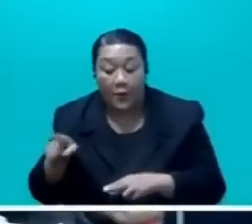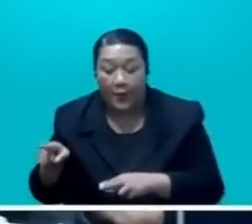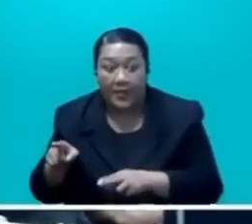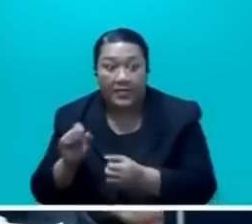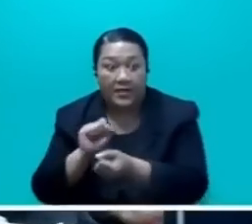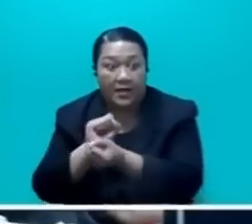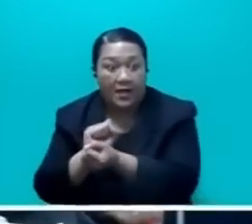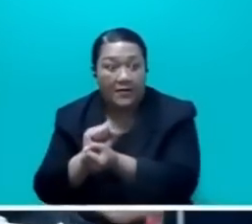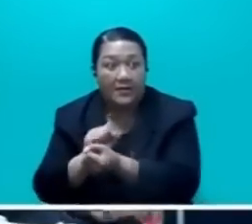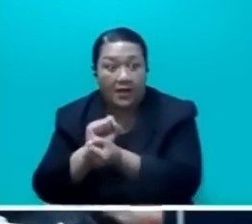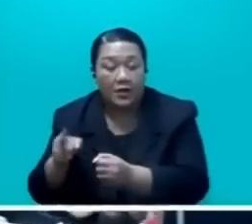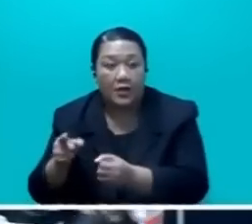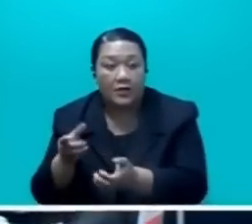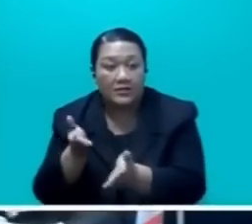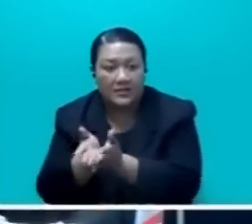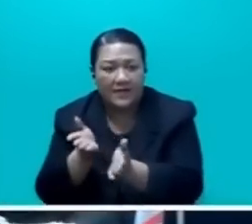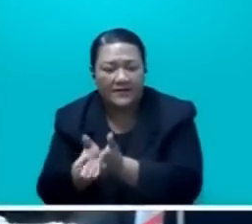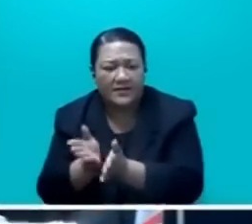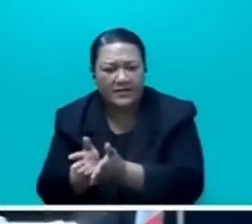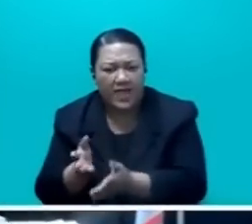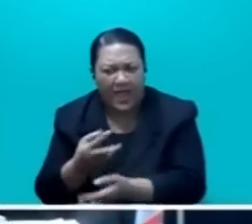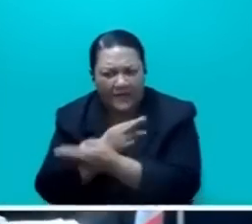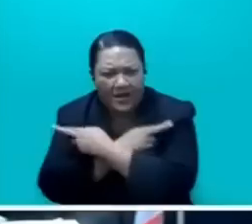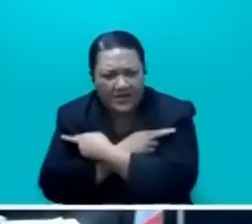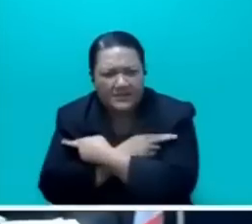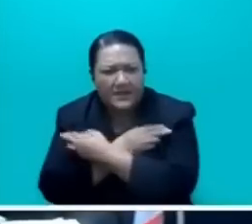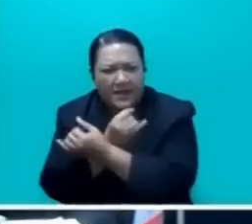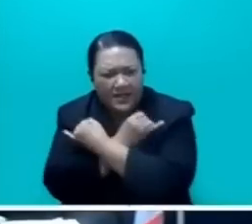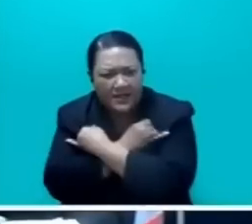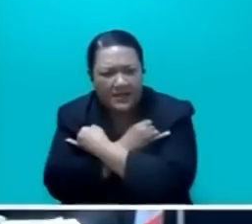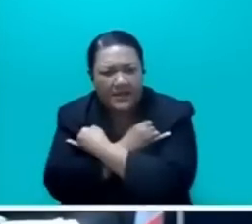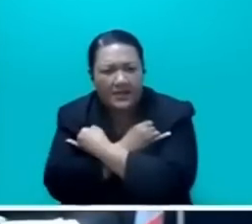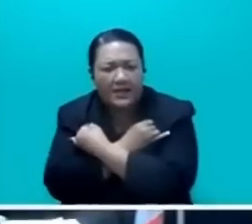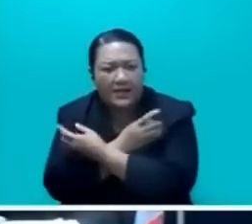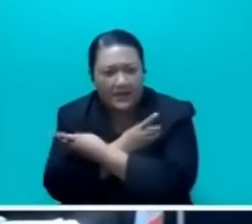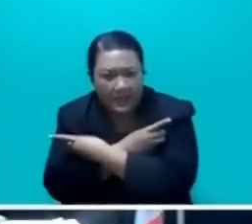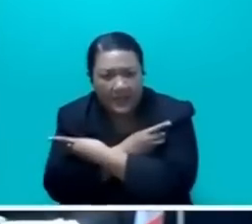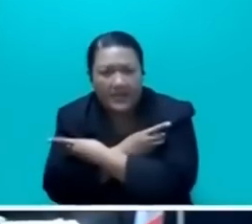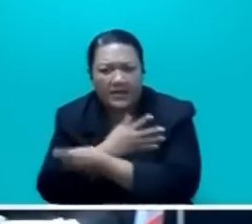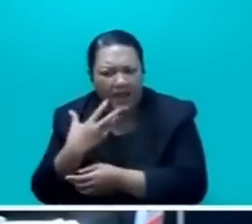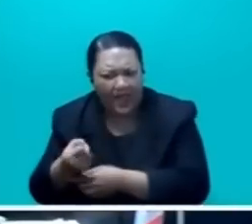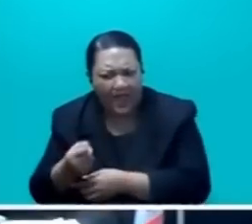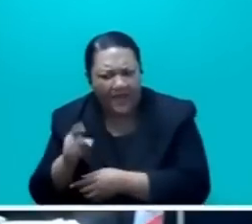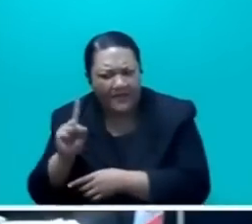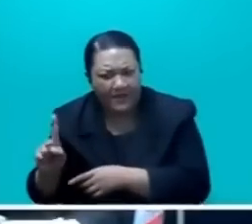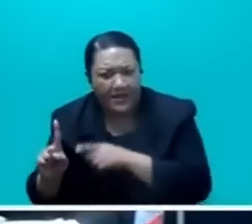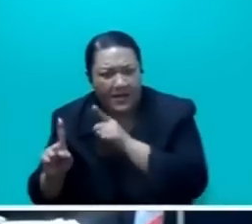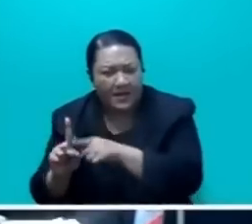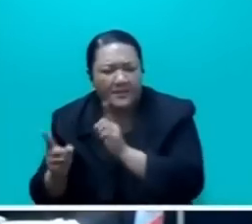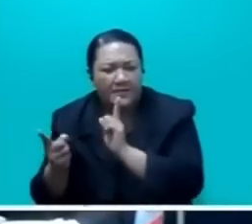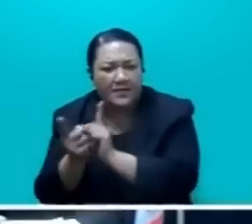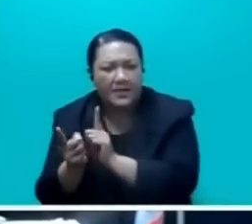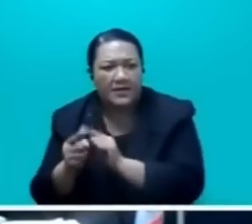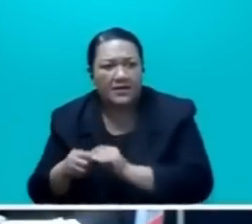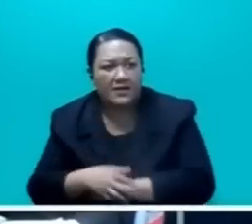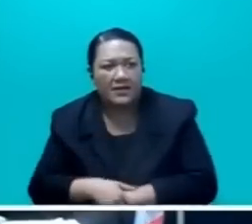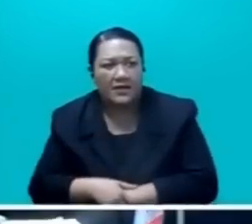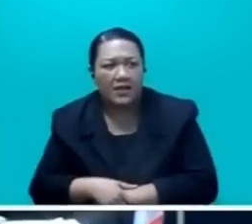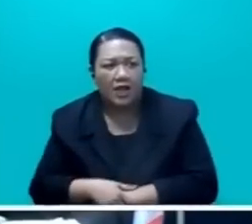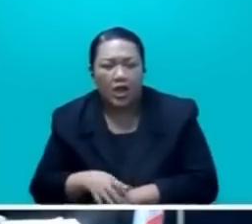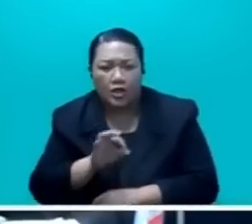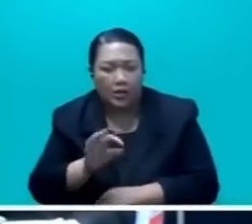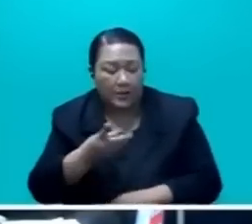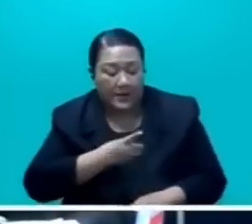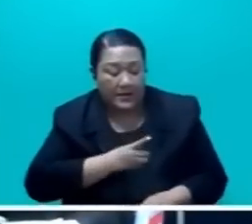the need to accord respect and dignity amongst the officers and in the treatment of inmates. This is not only demanded by the Constitution, but is